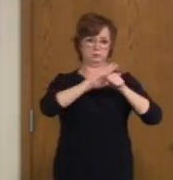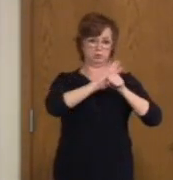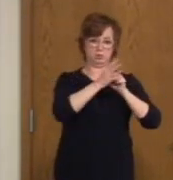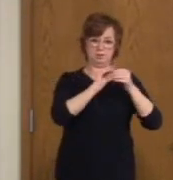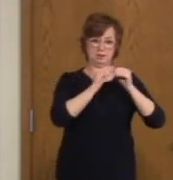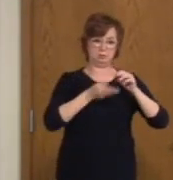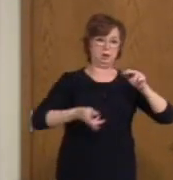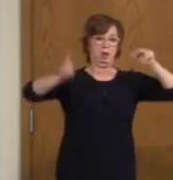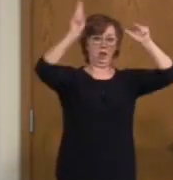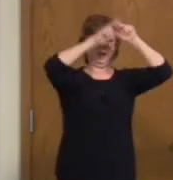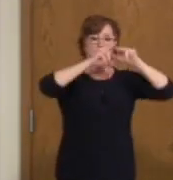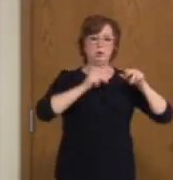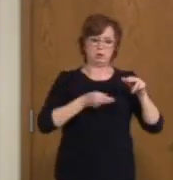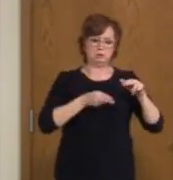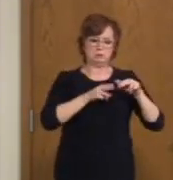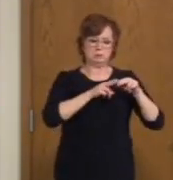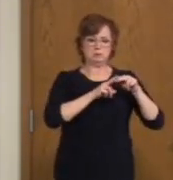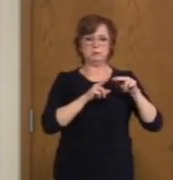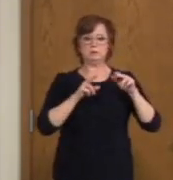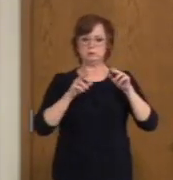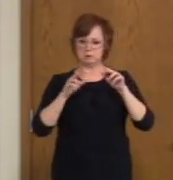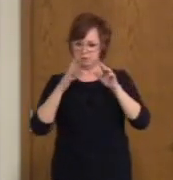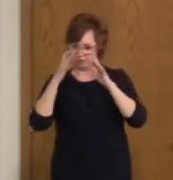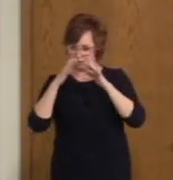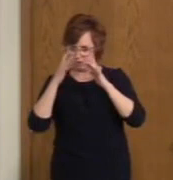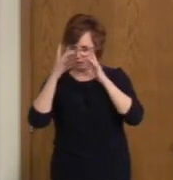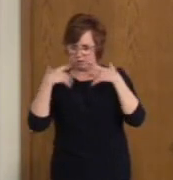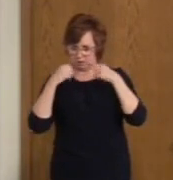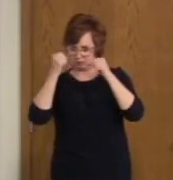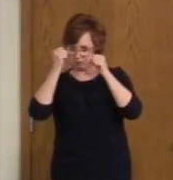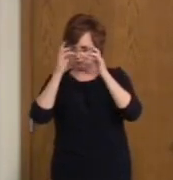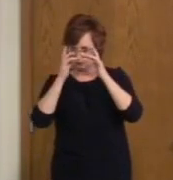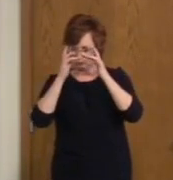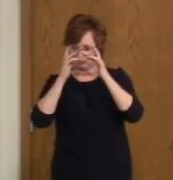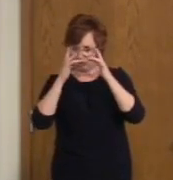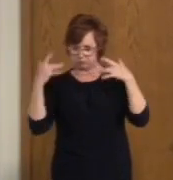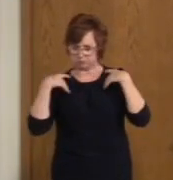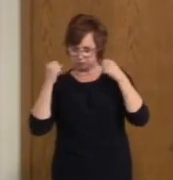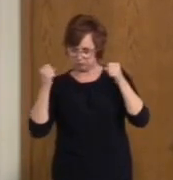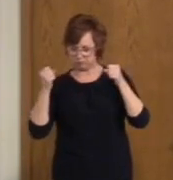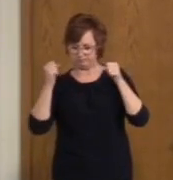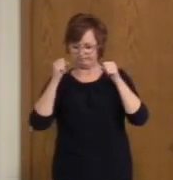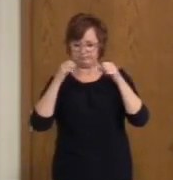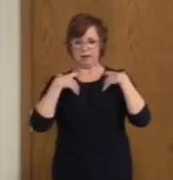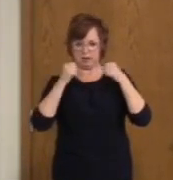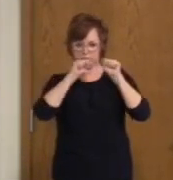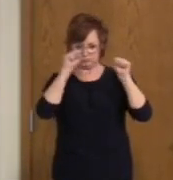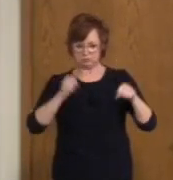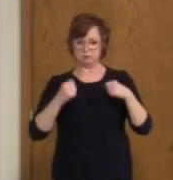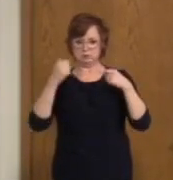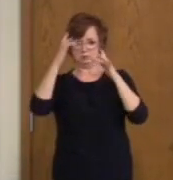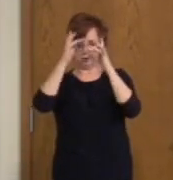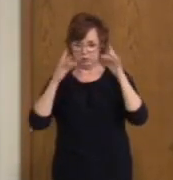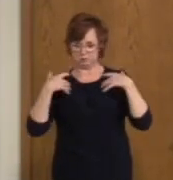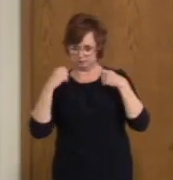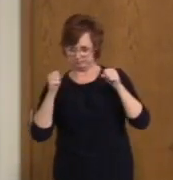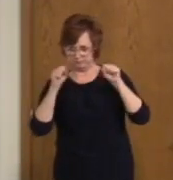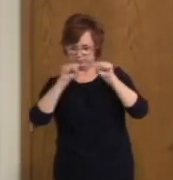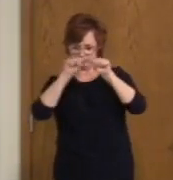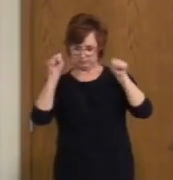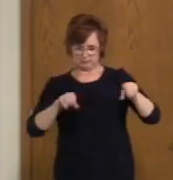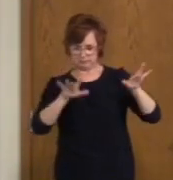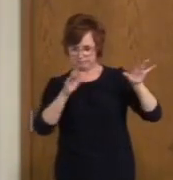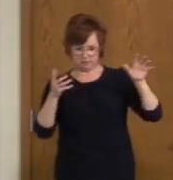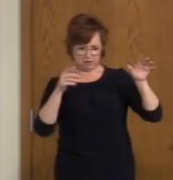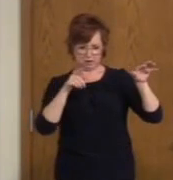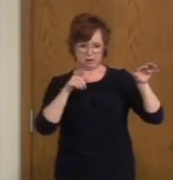situation that we have. But first and foremost, and I would reiterate what the Mayor of Moose Jaw had indicated here this morning in a press release, is that the folks in